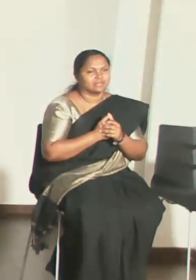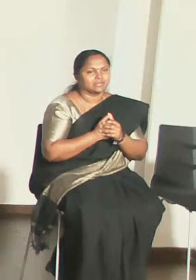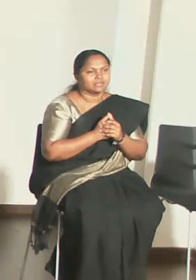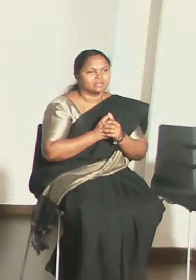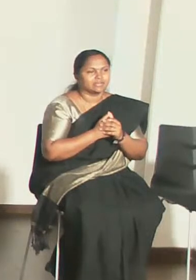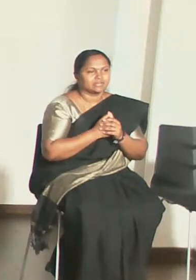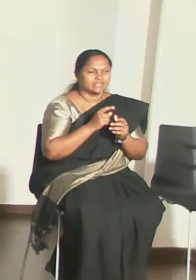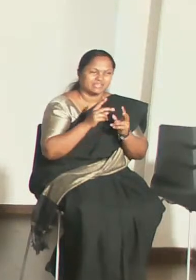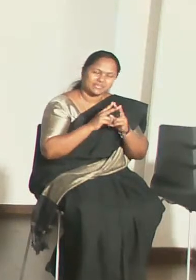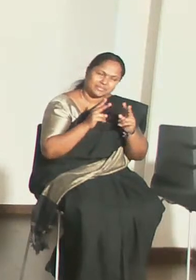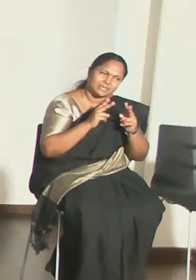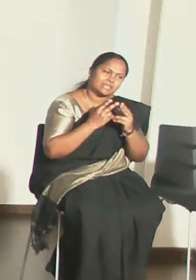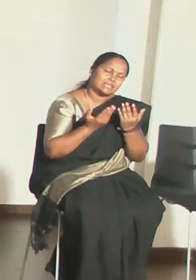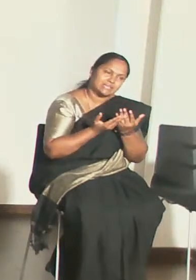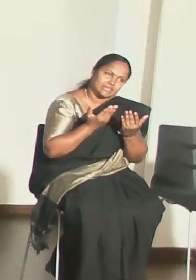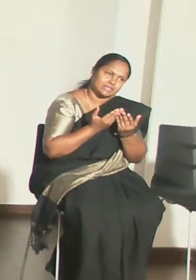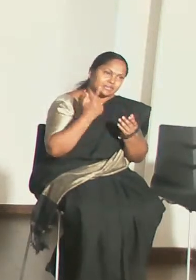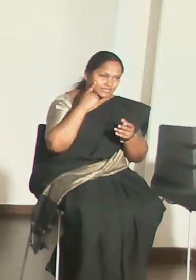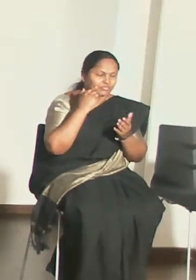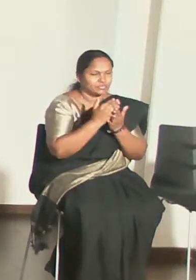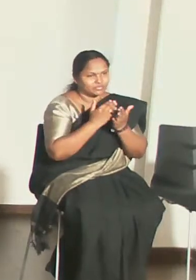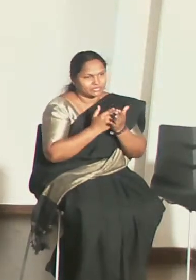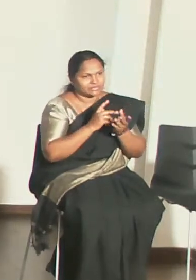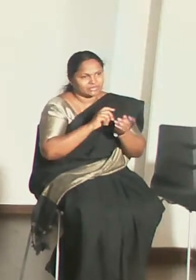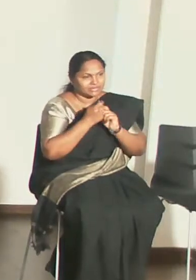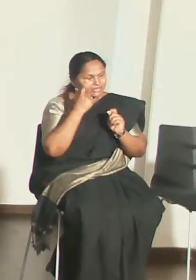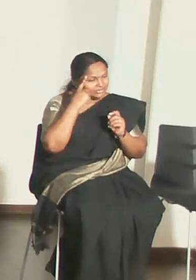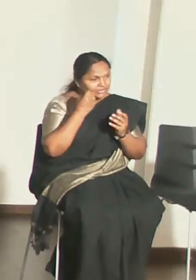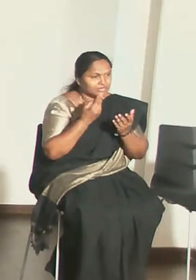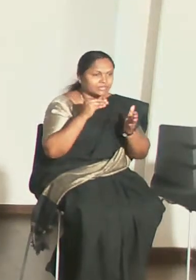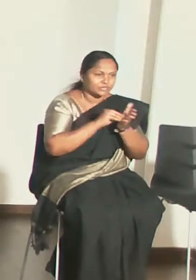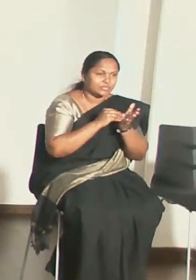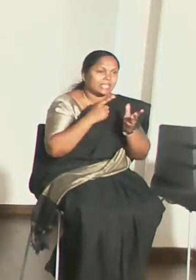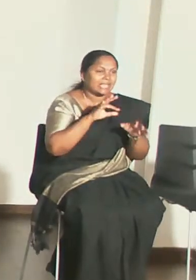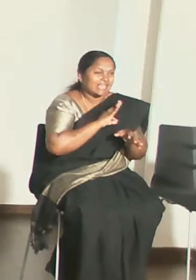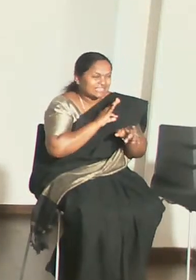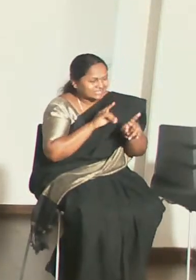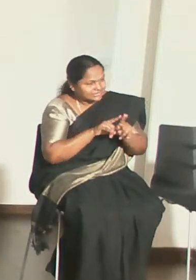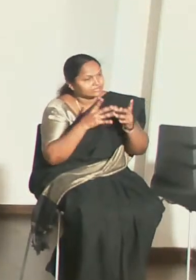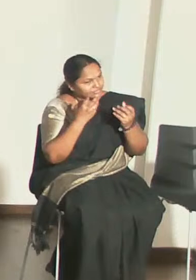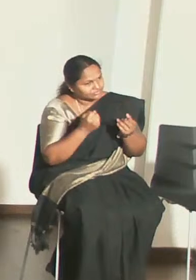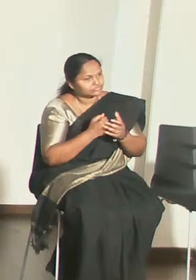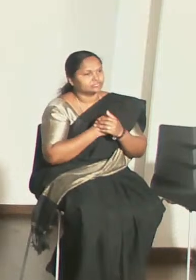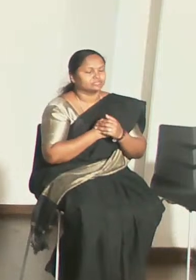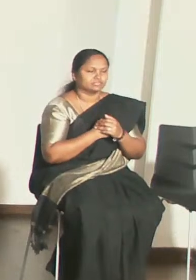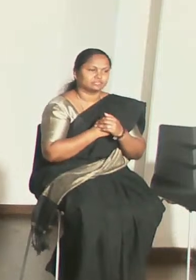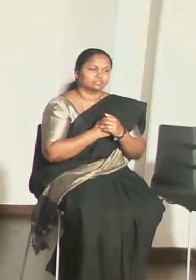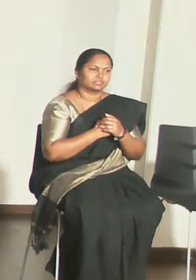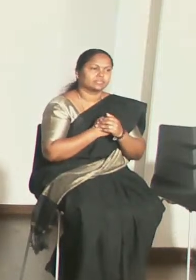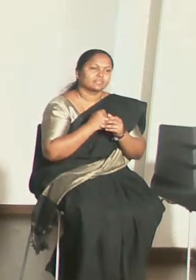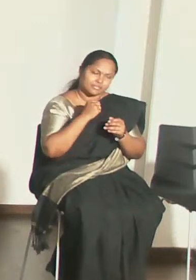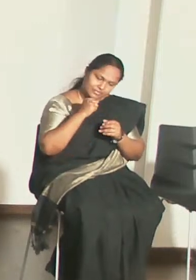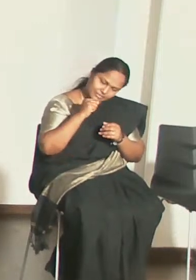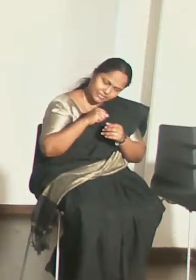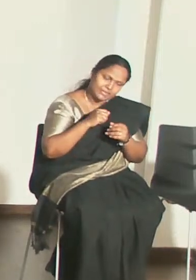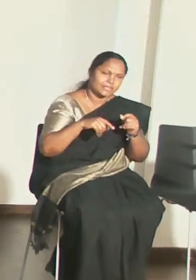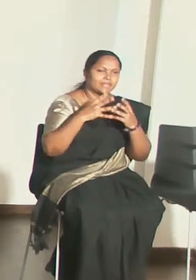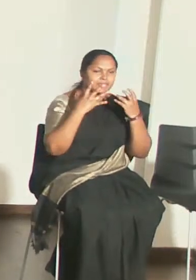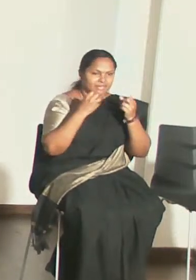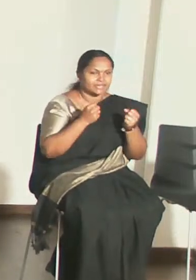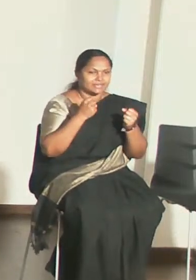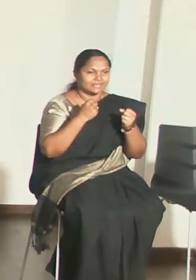it's very easy for programs to turn into things like that. And yes, so